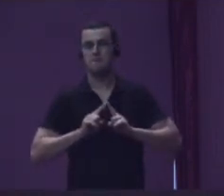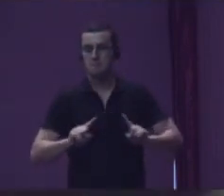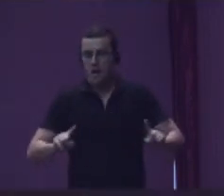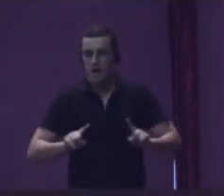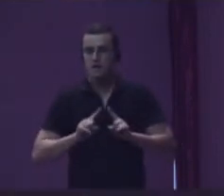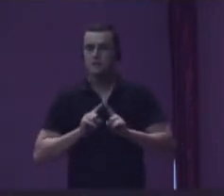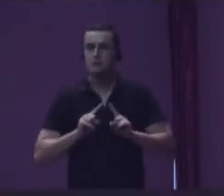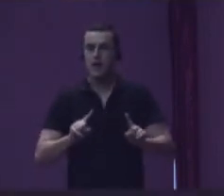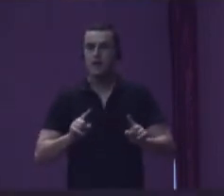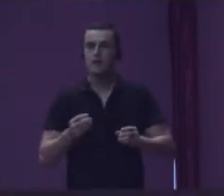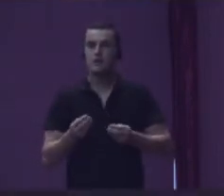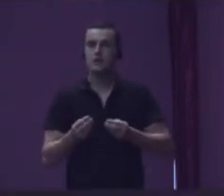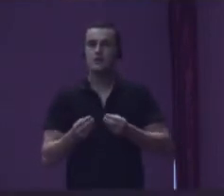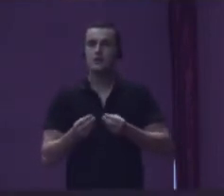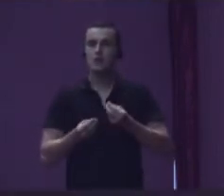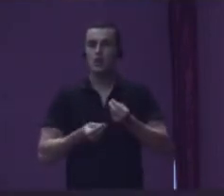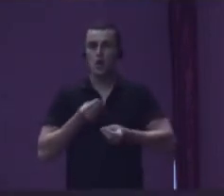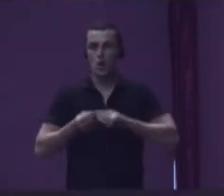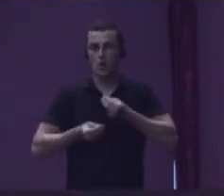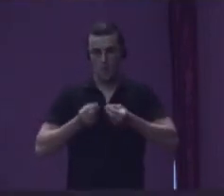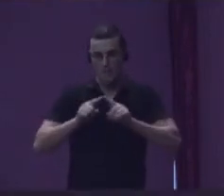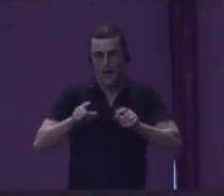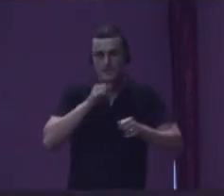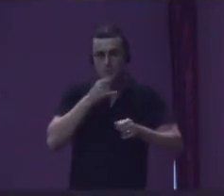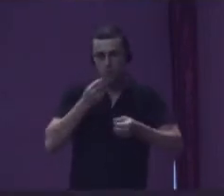the use of the candle,